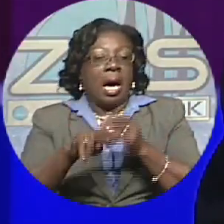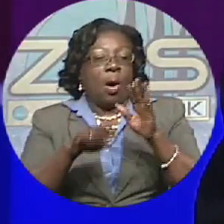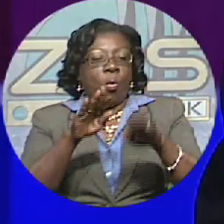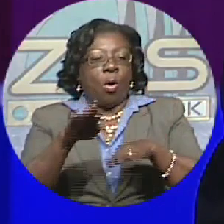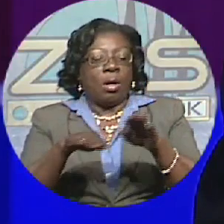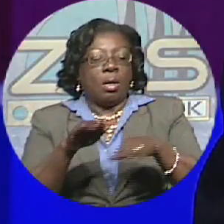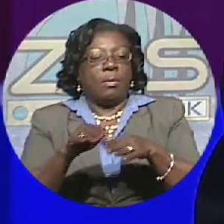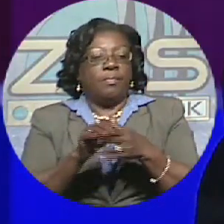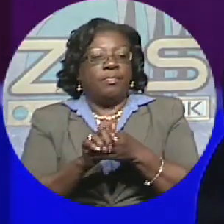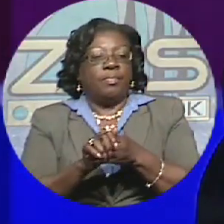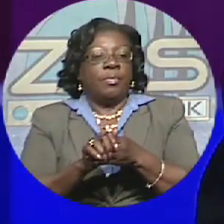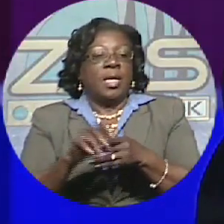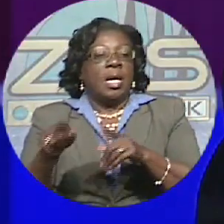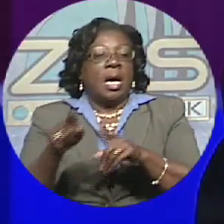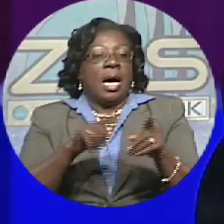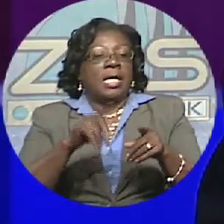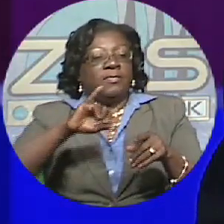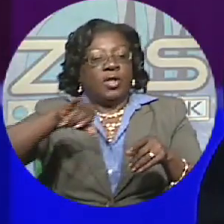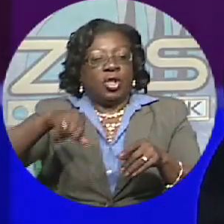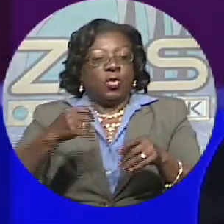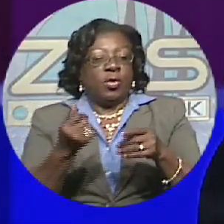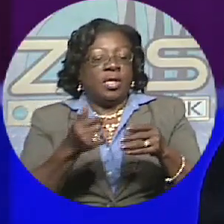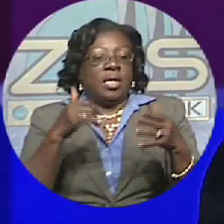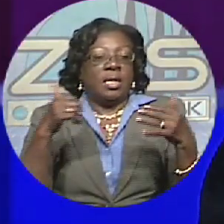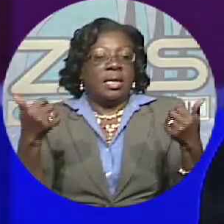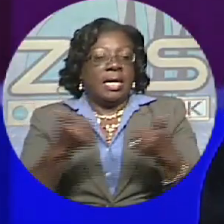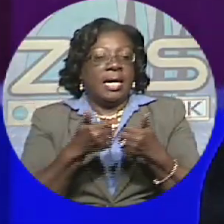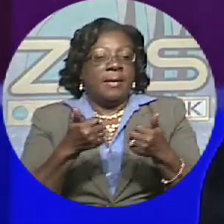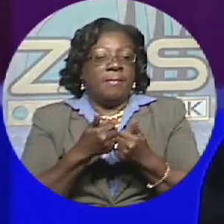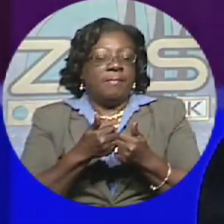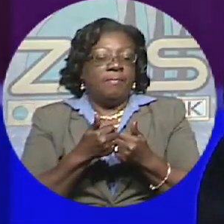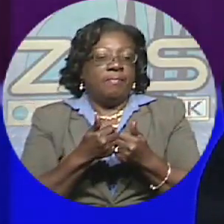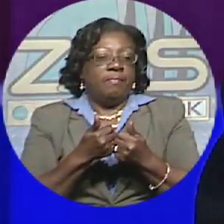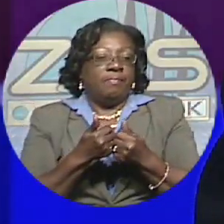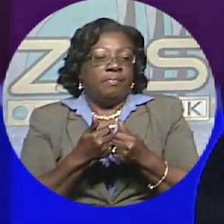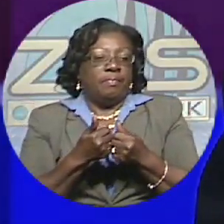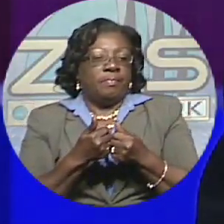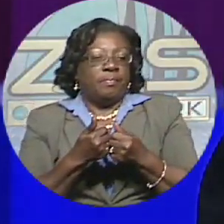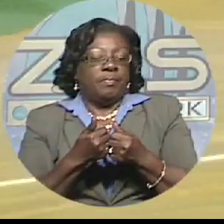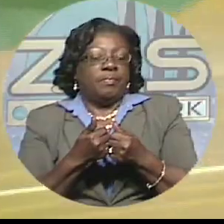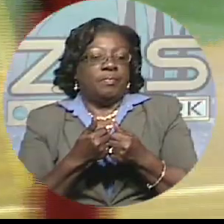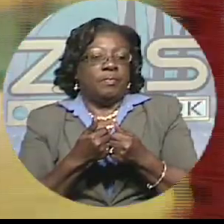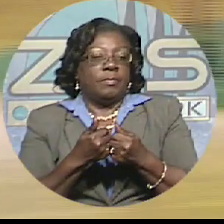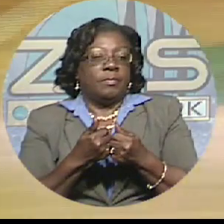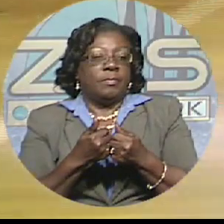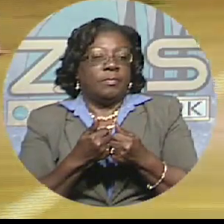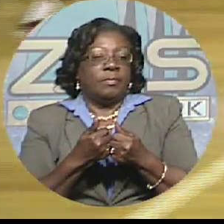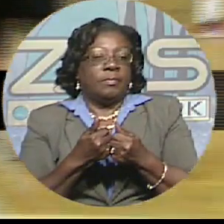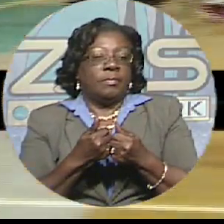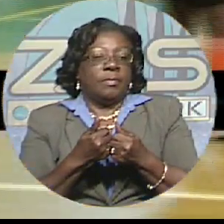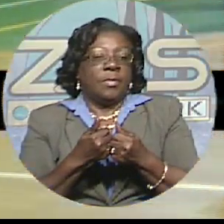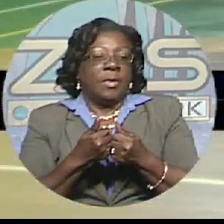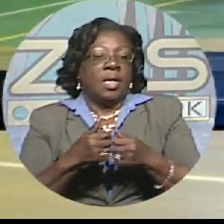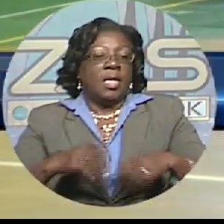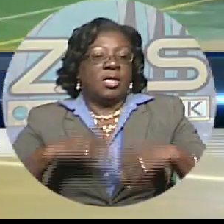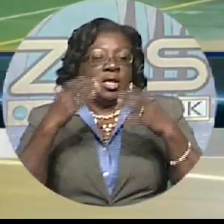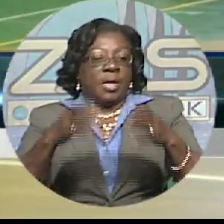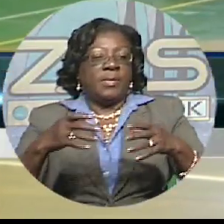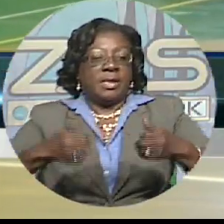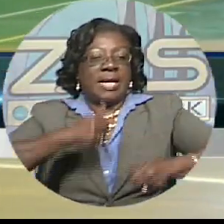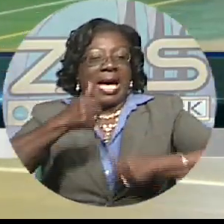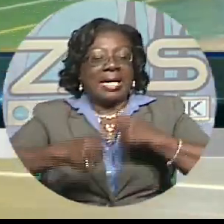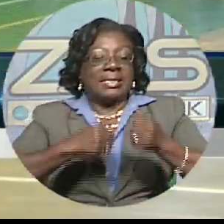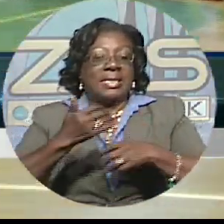25-17 and 20. As for how the juniors fared, we turn it over to Julian Gibson. Benson Championship action yesterday.